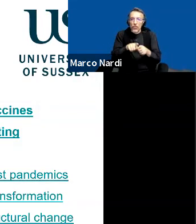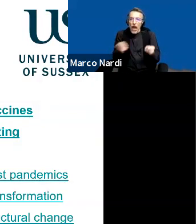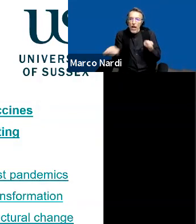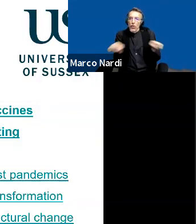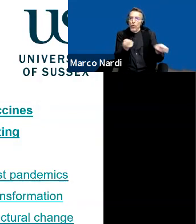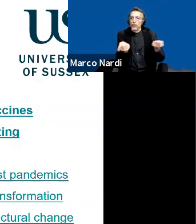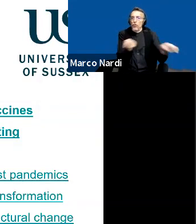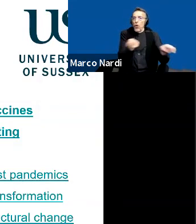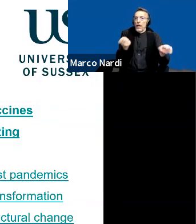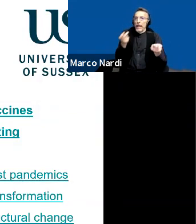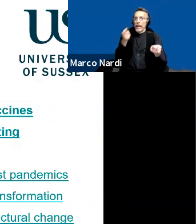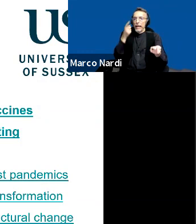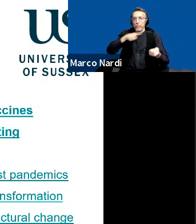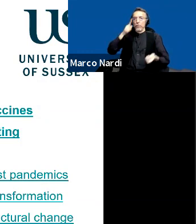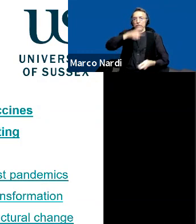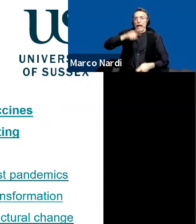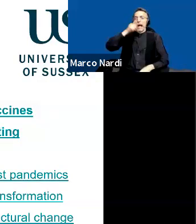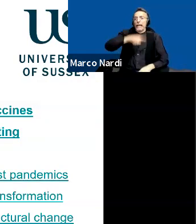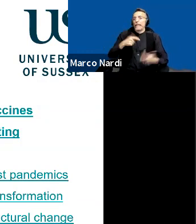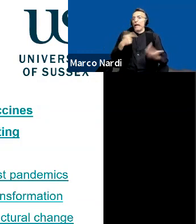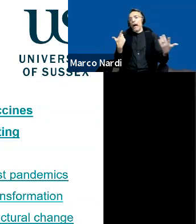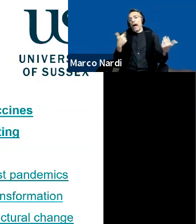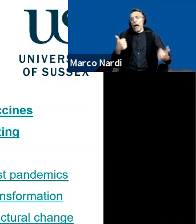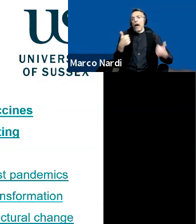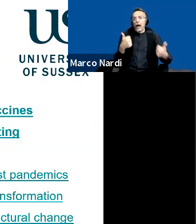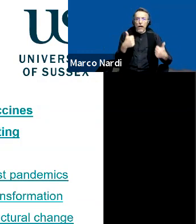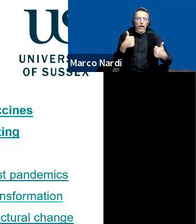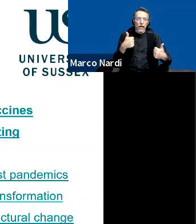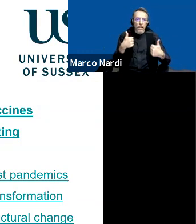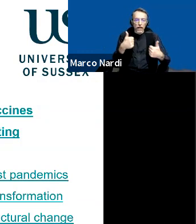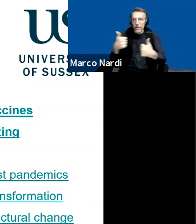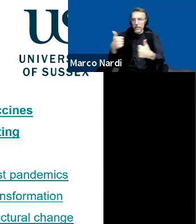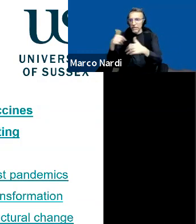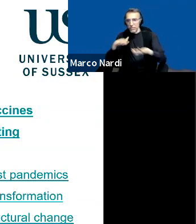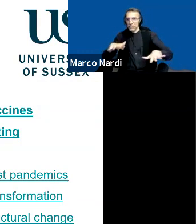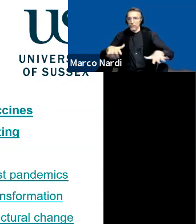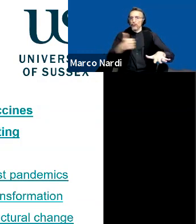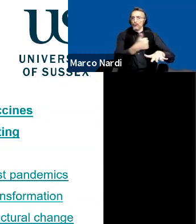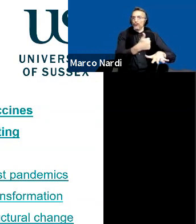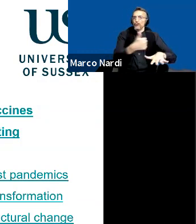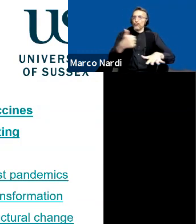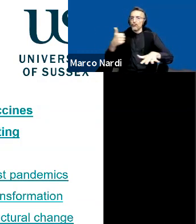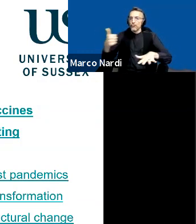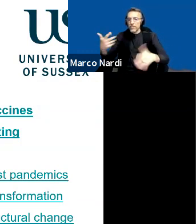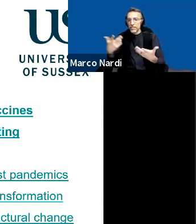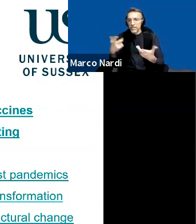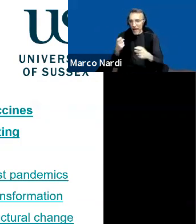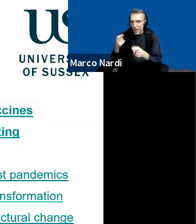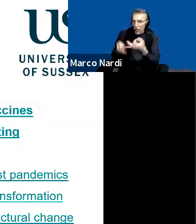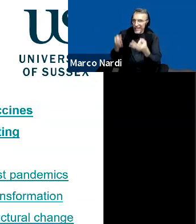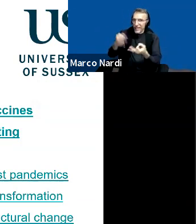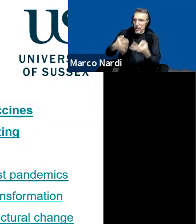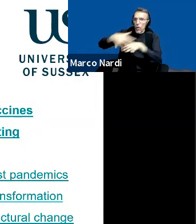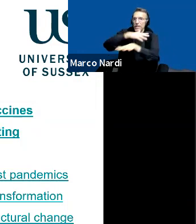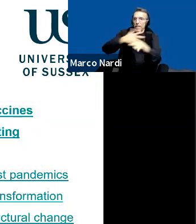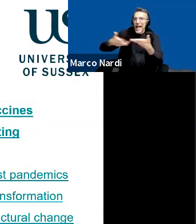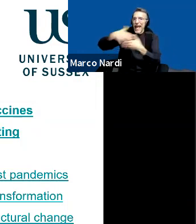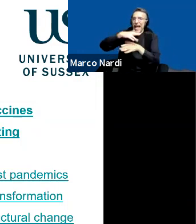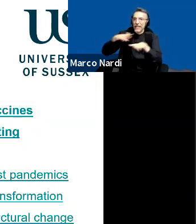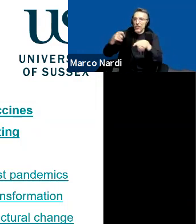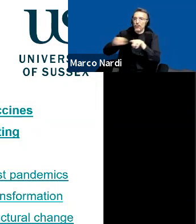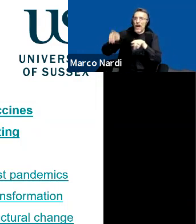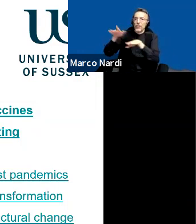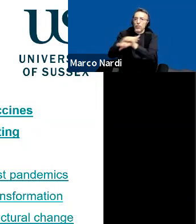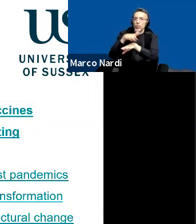discourse pretending that things are much more sure than they are, coming from all sides in these political debates. The book explores those issues, looking at a whole range of different